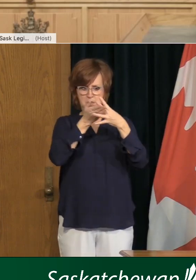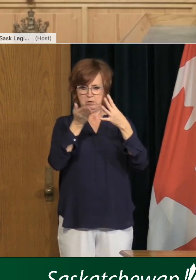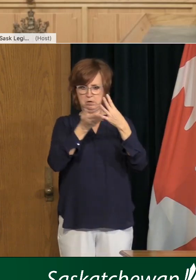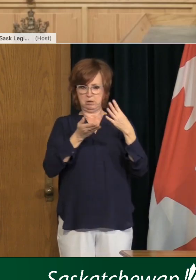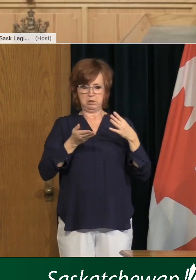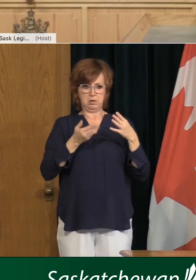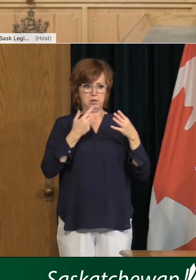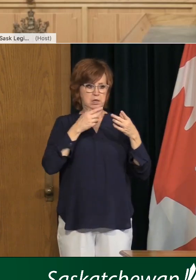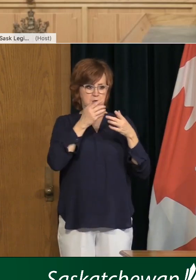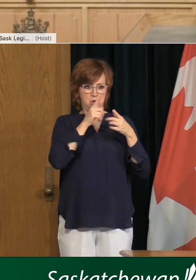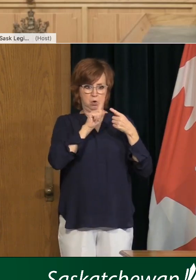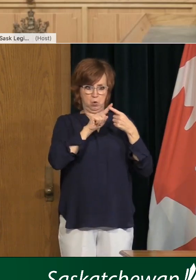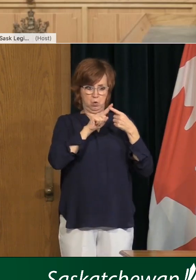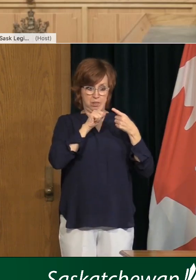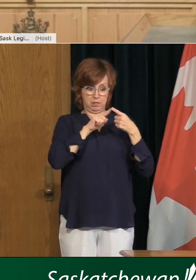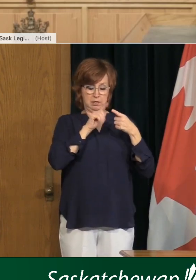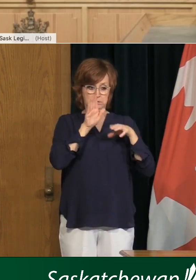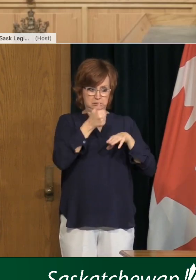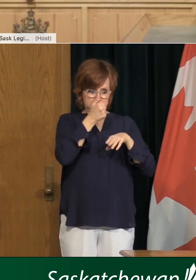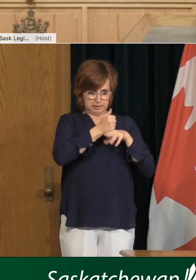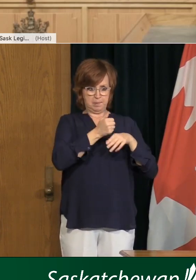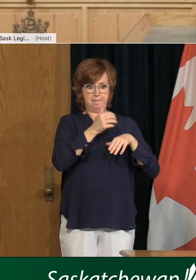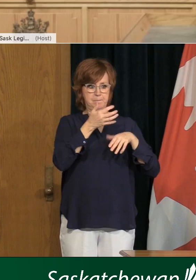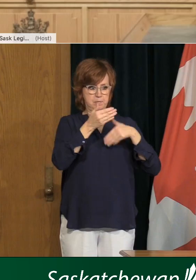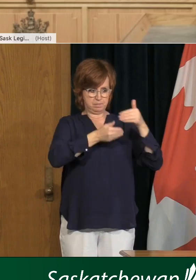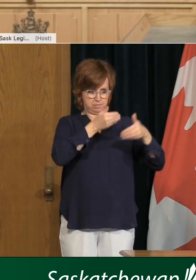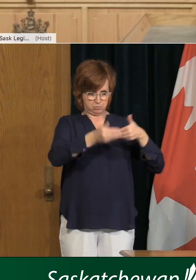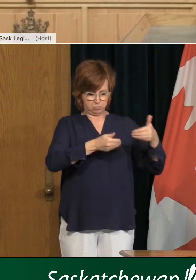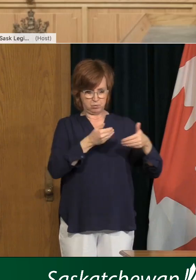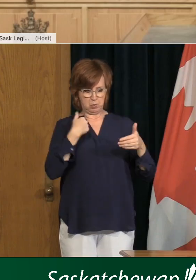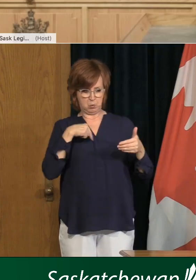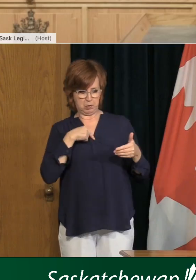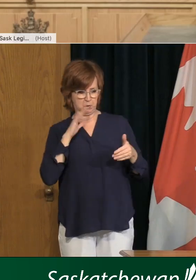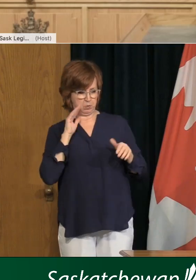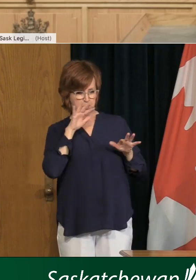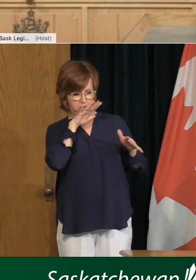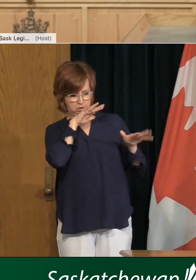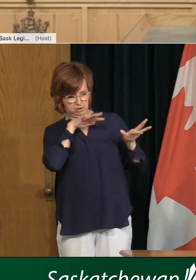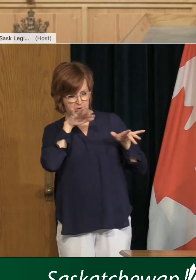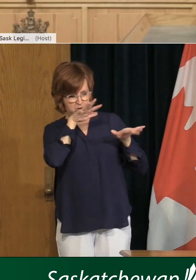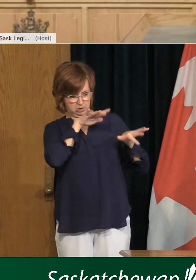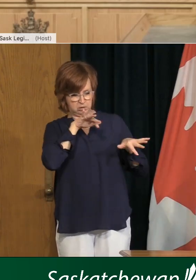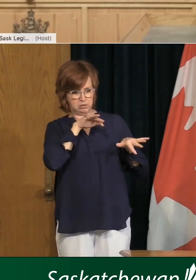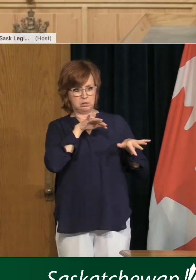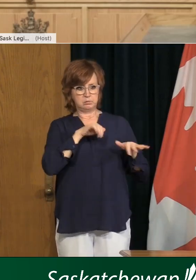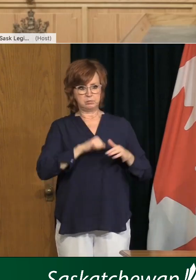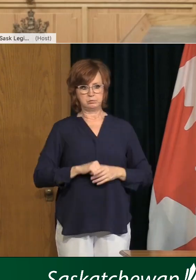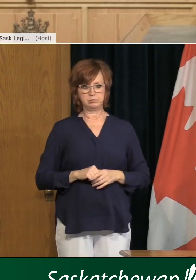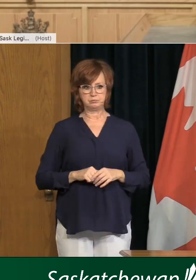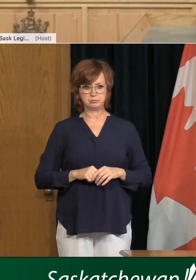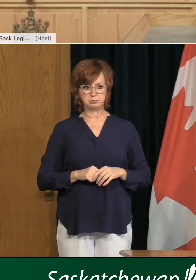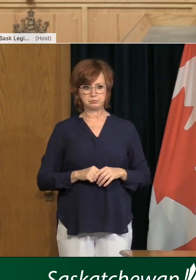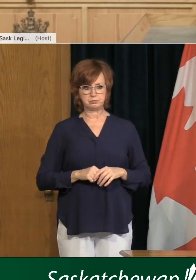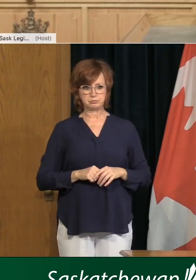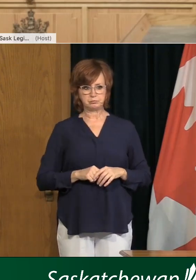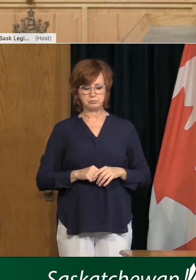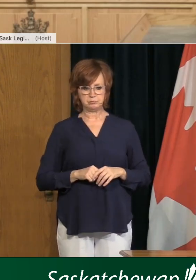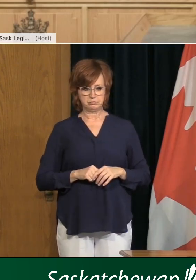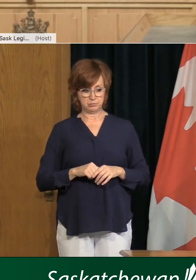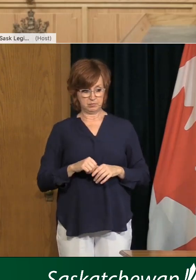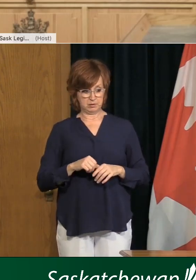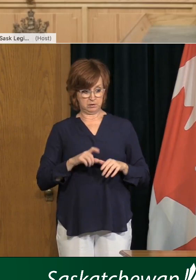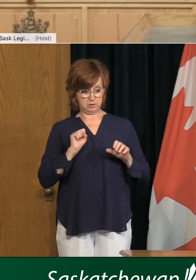part of the province and making decisions on whether the expansion of services should continue or should be